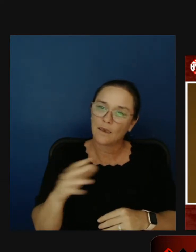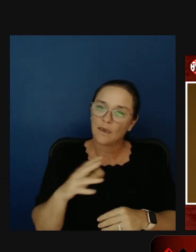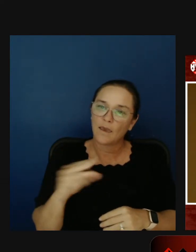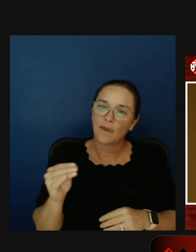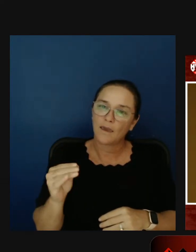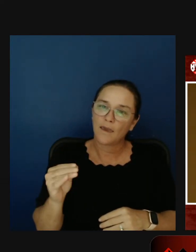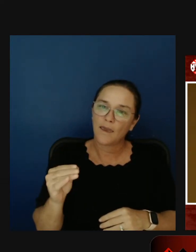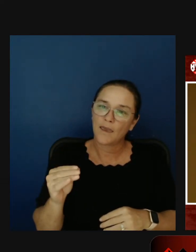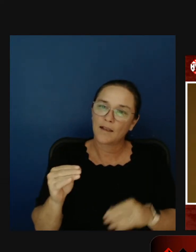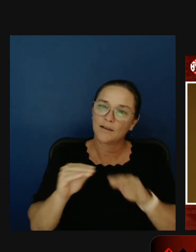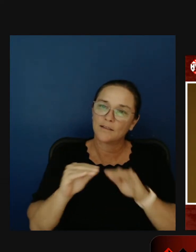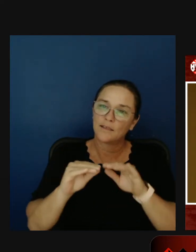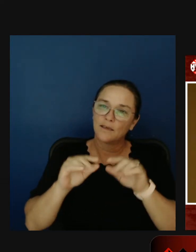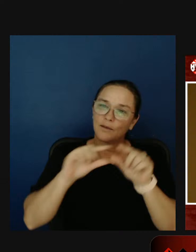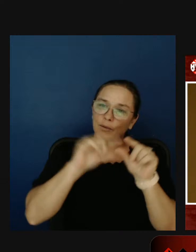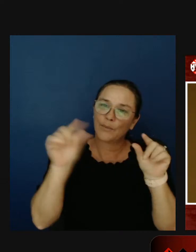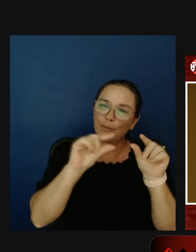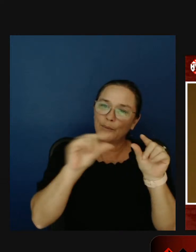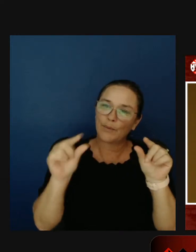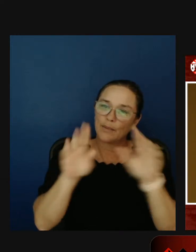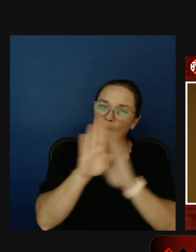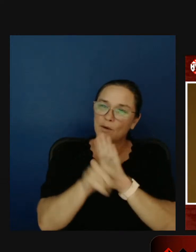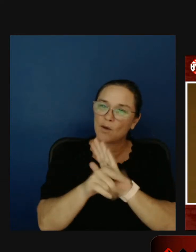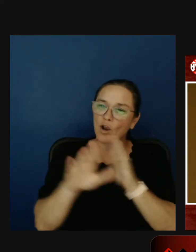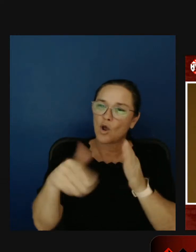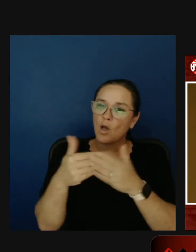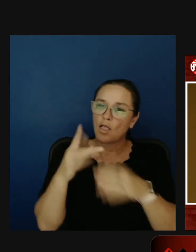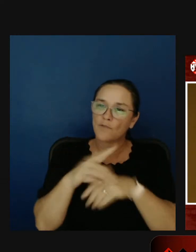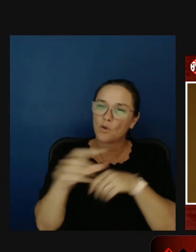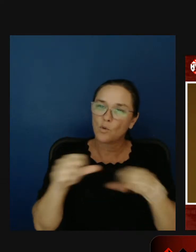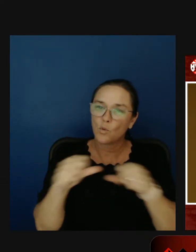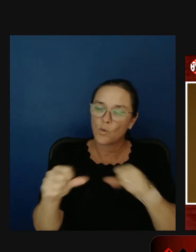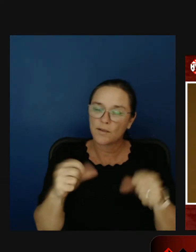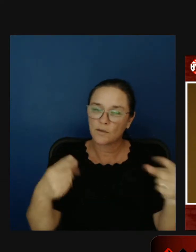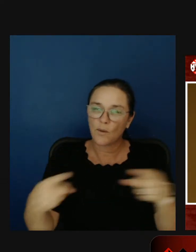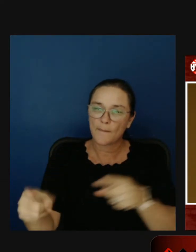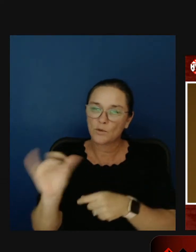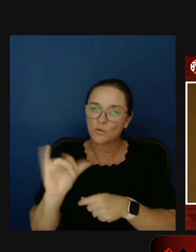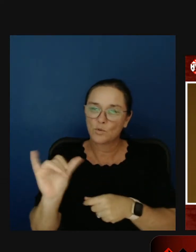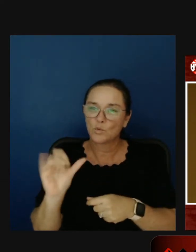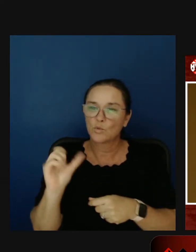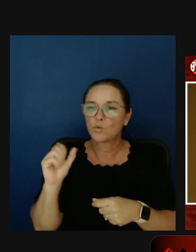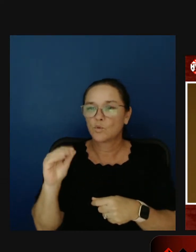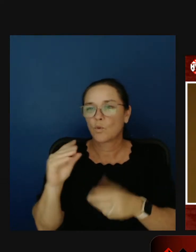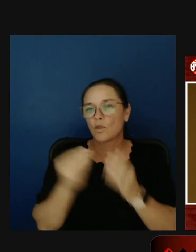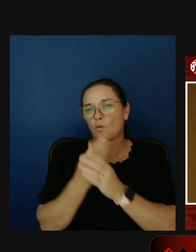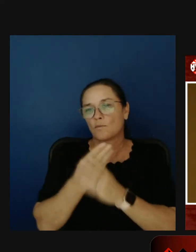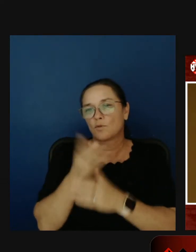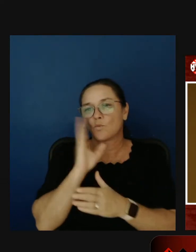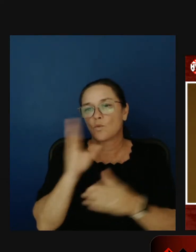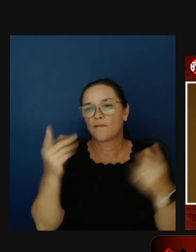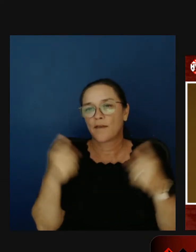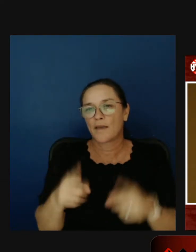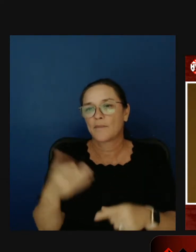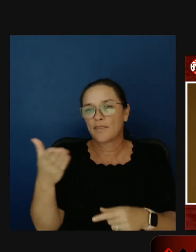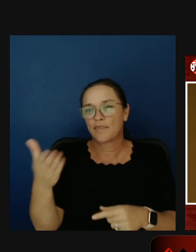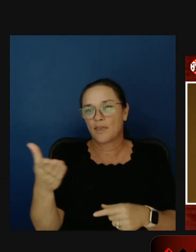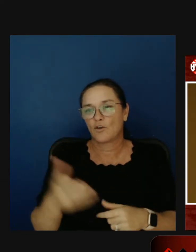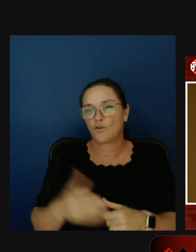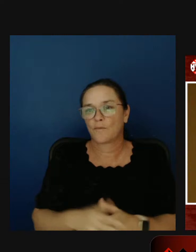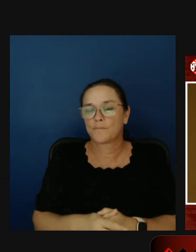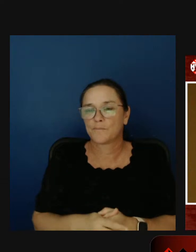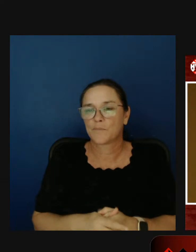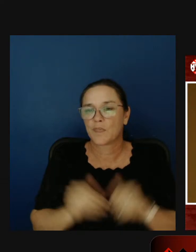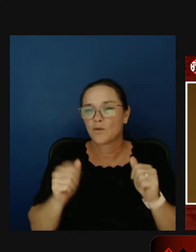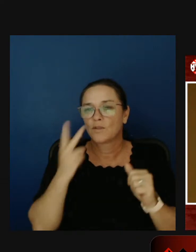fringes in the background and all the earthquakes that were going along as well. So the eruption would have occurred up here. You can see all the